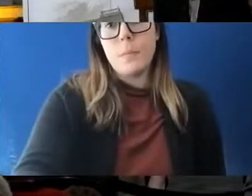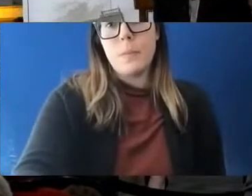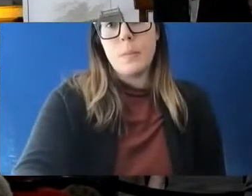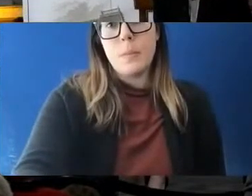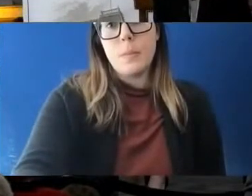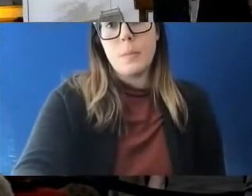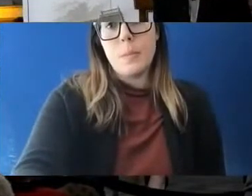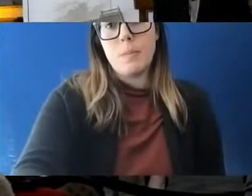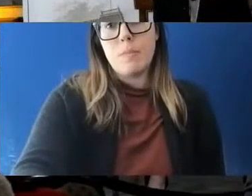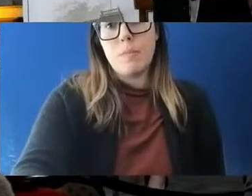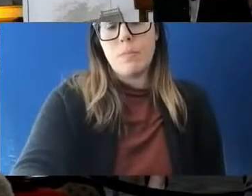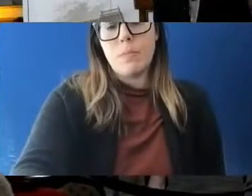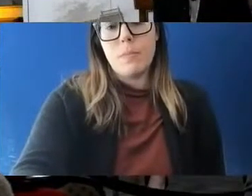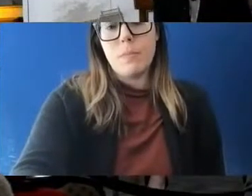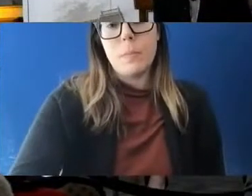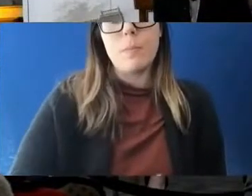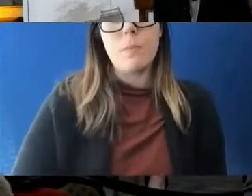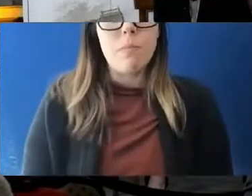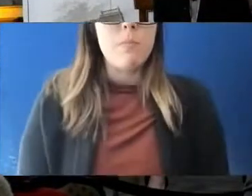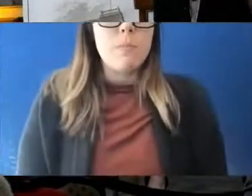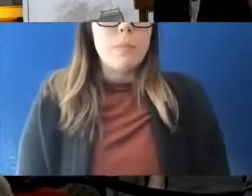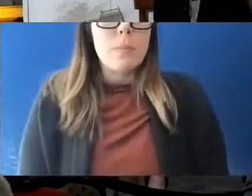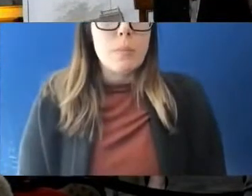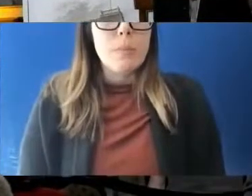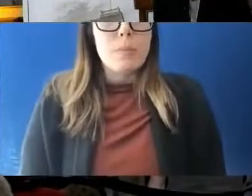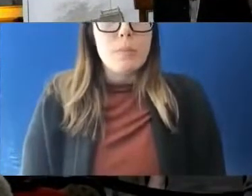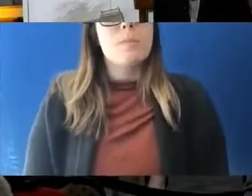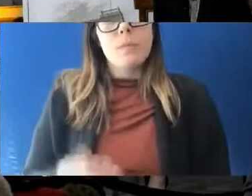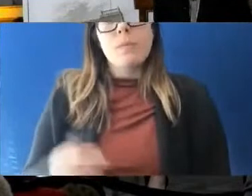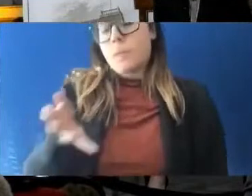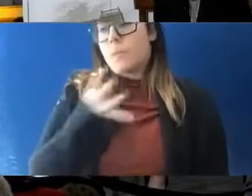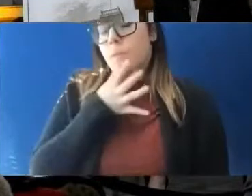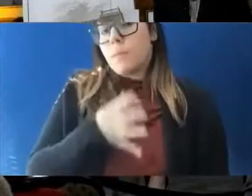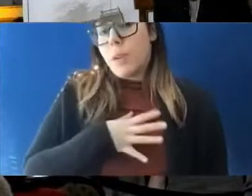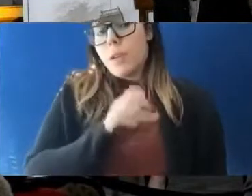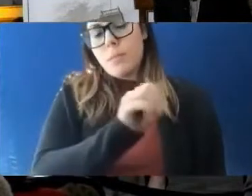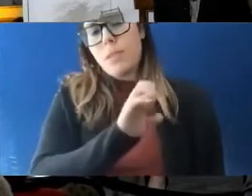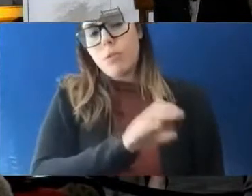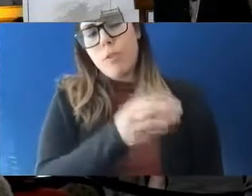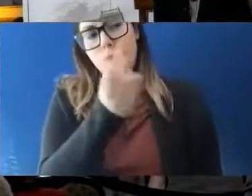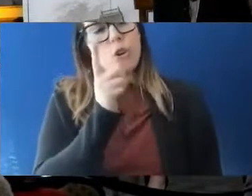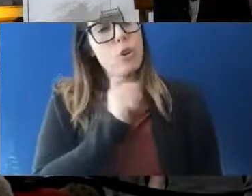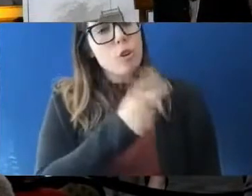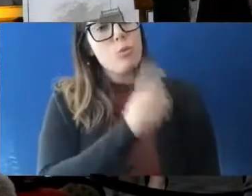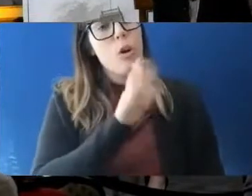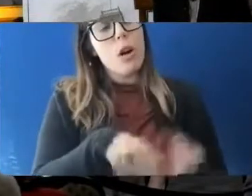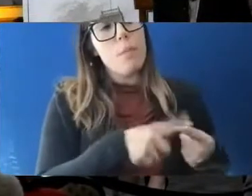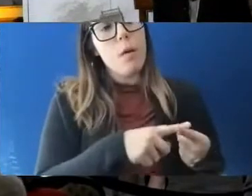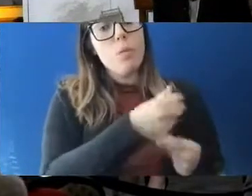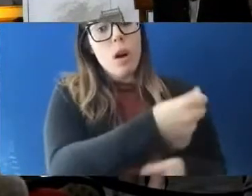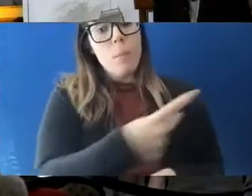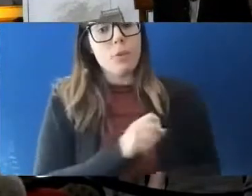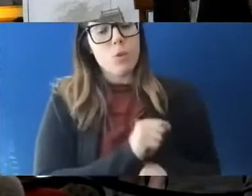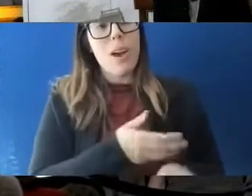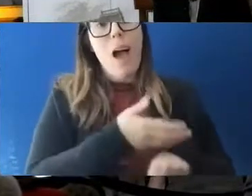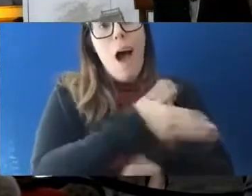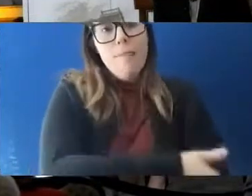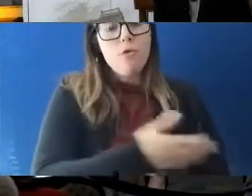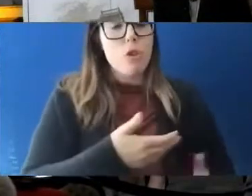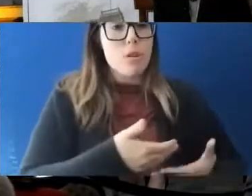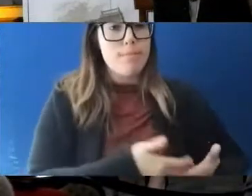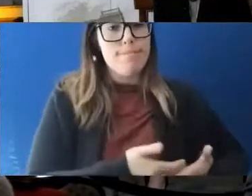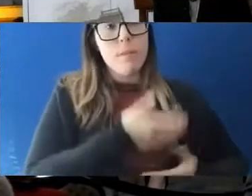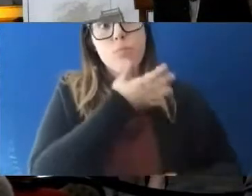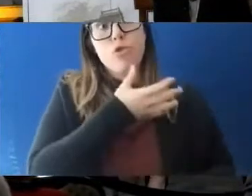about what it was like to come back to work from maternity leave at a time when maybe that wasn't a